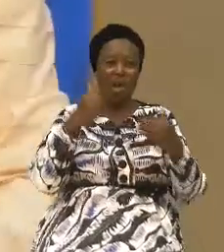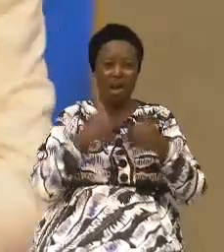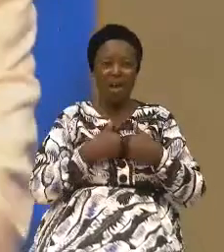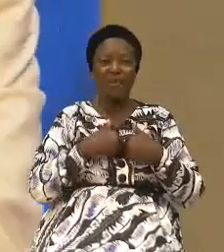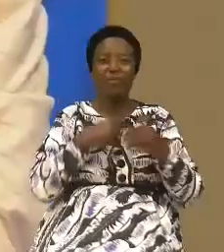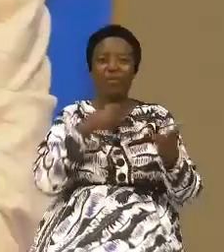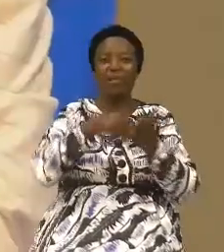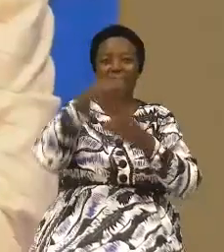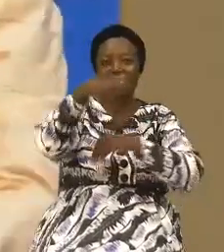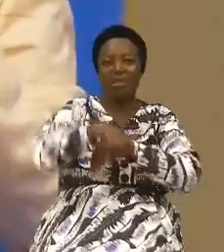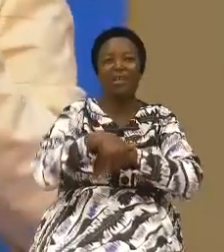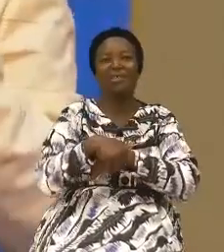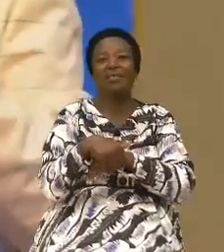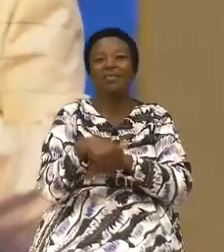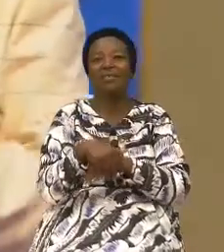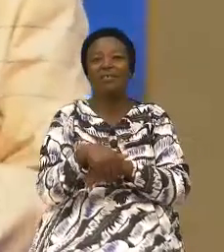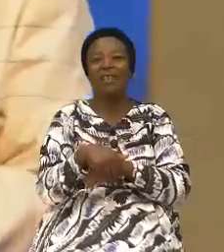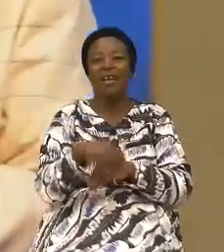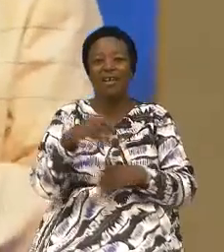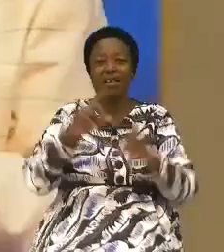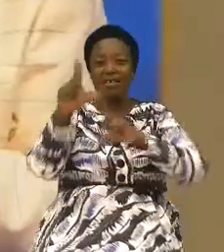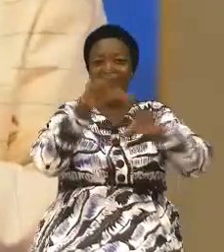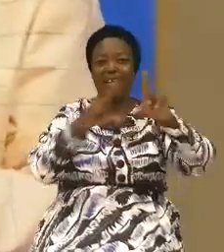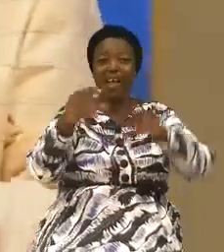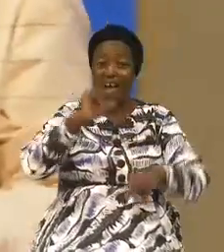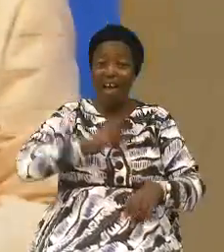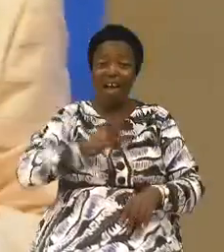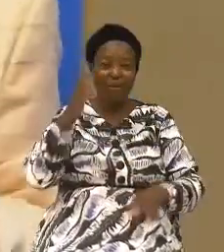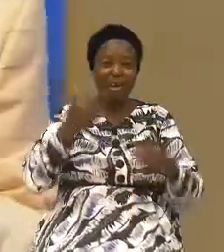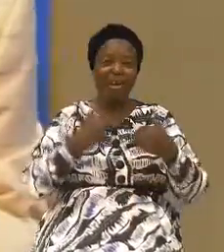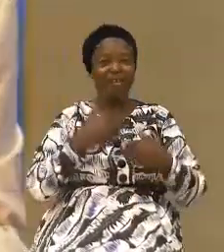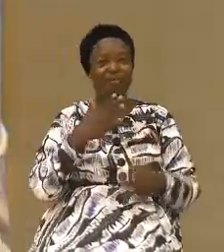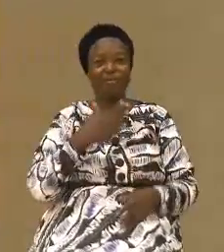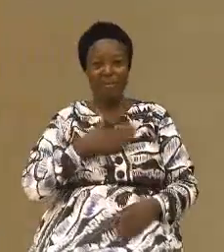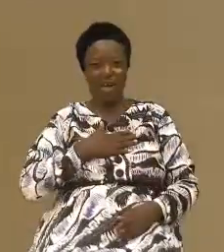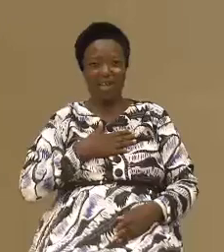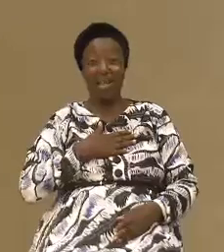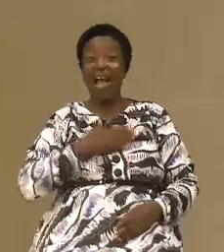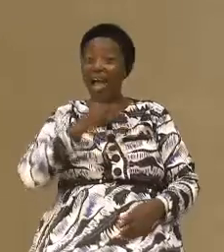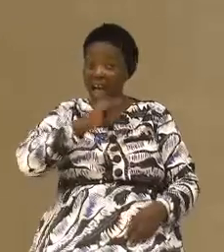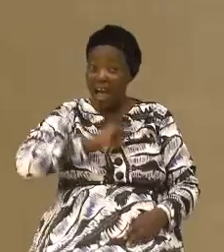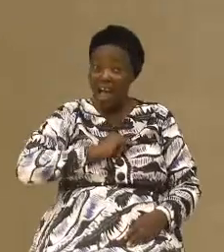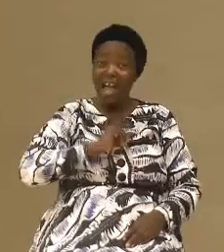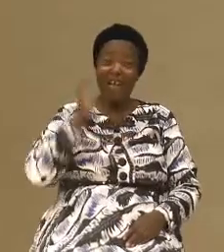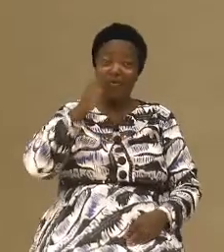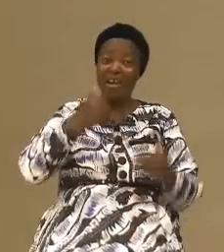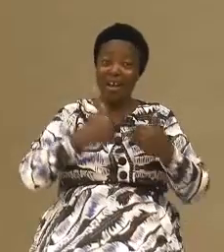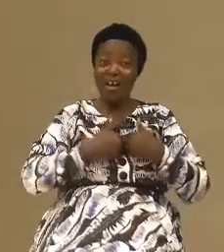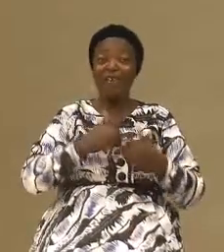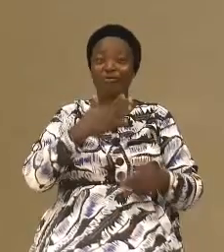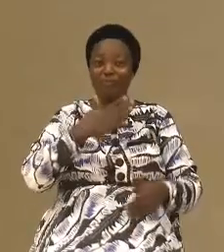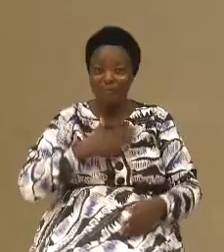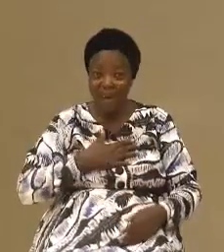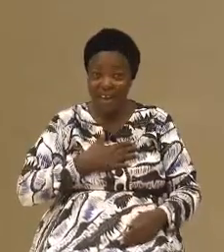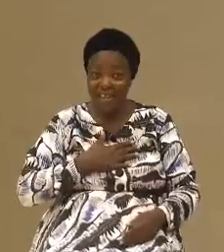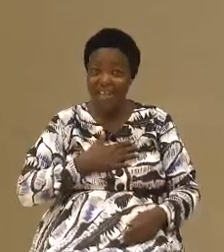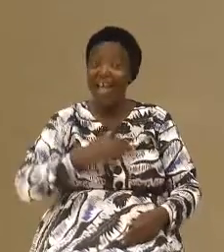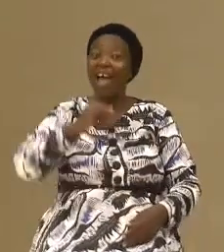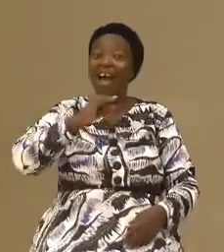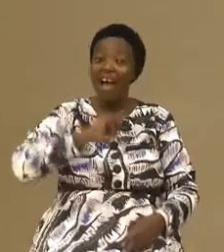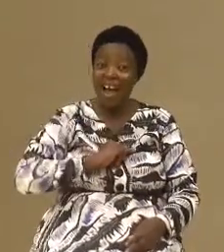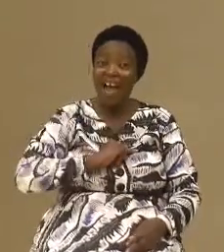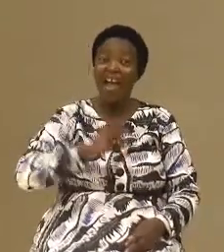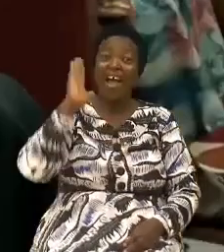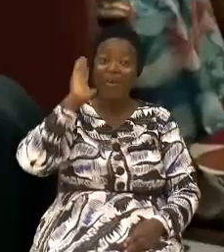tonight. I will have mine. I will have mine. I will